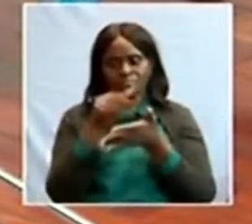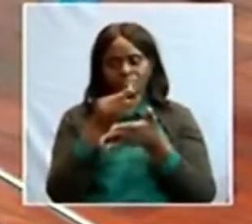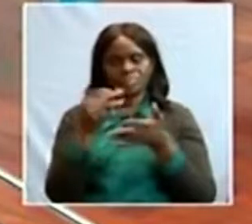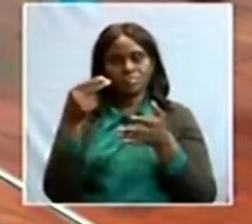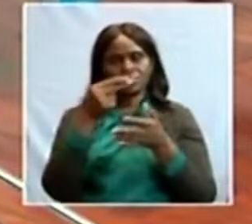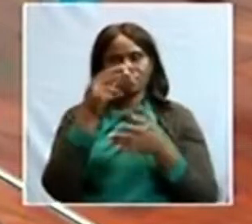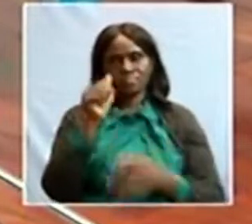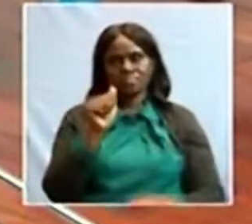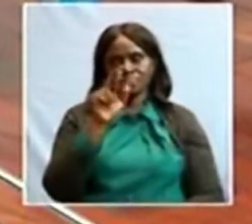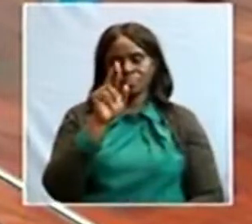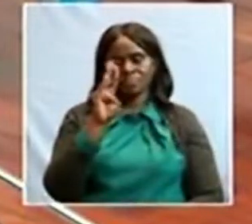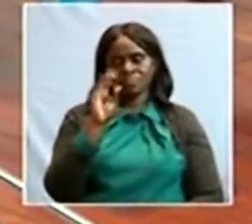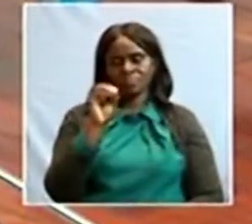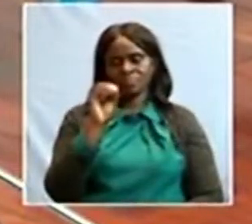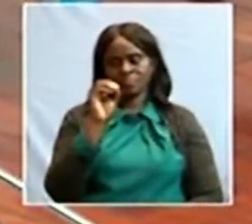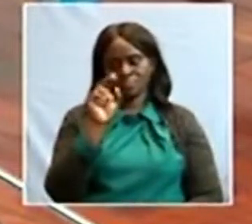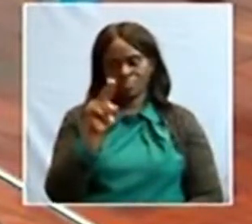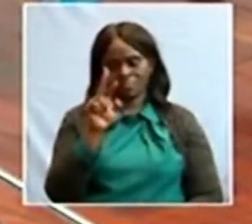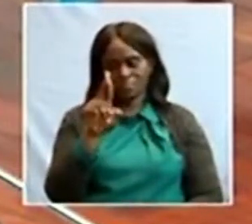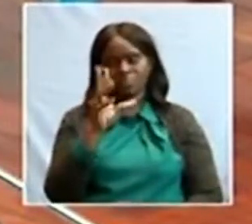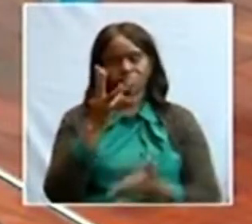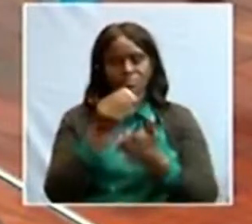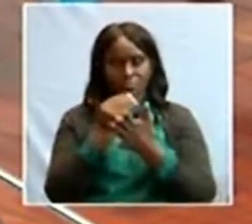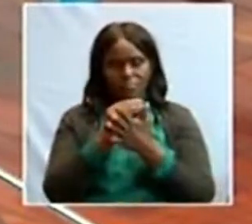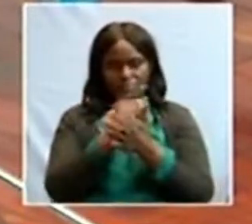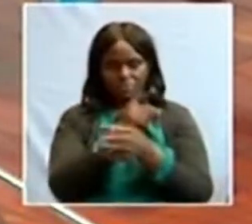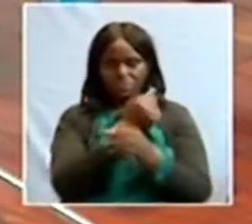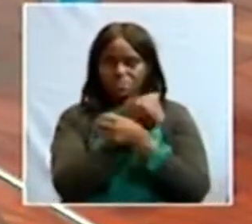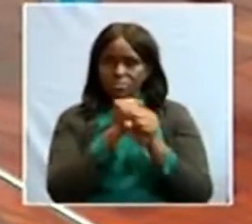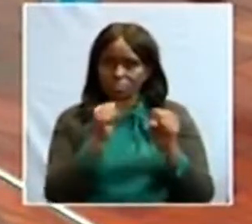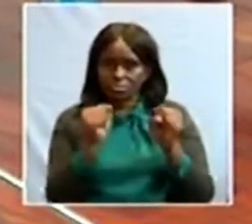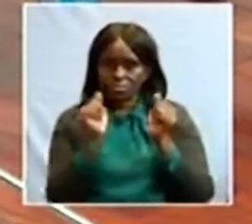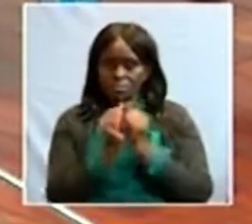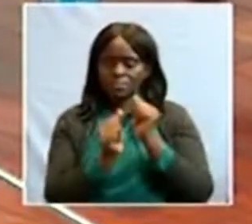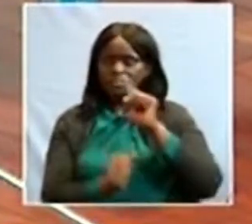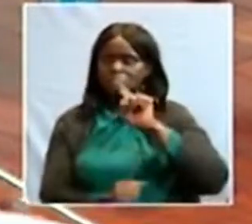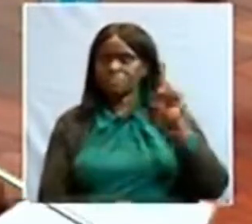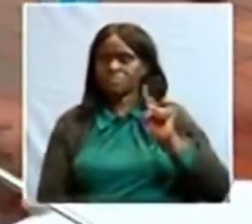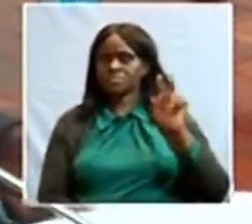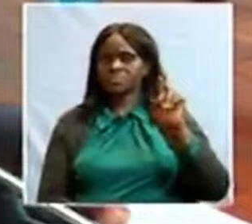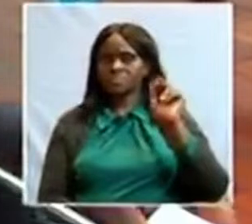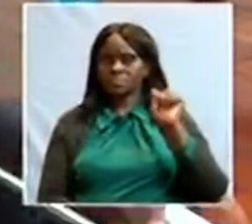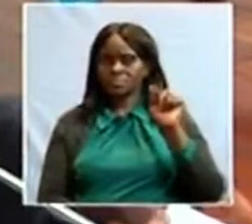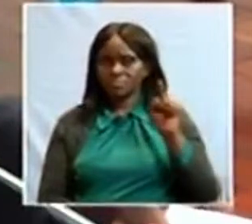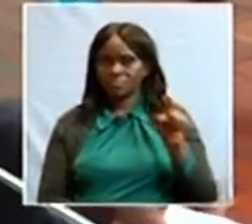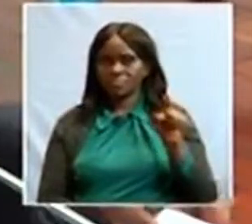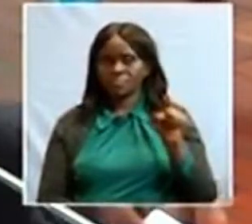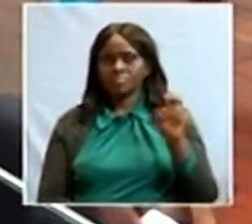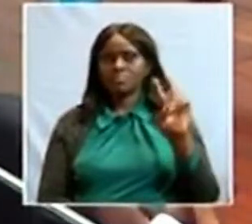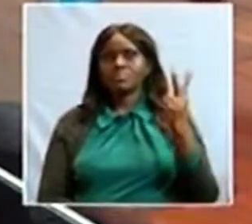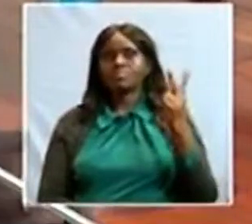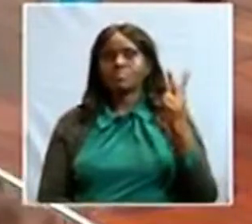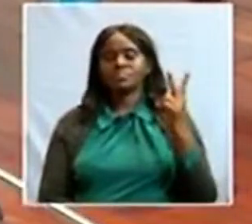fee due to unresolved issue with ZRA.